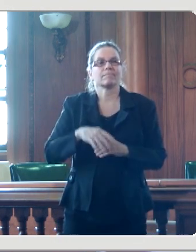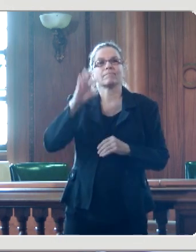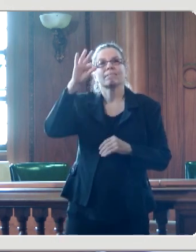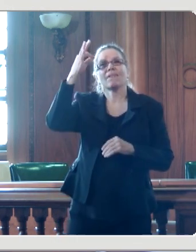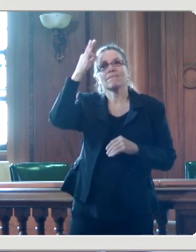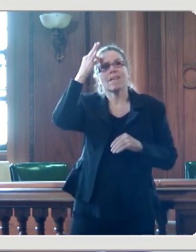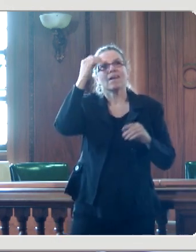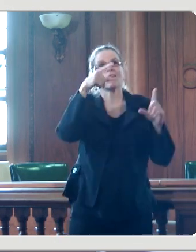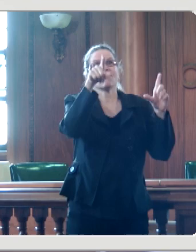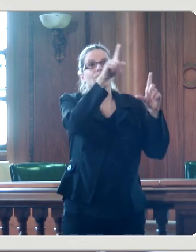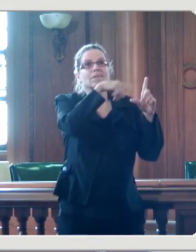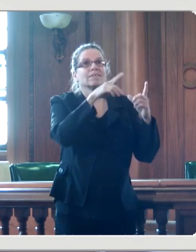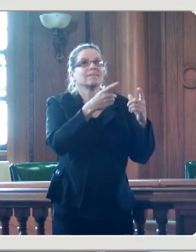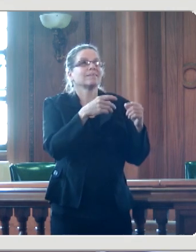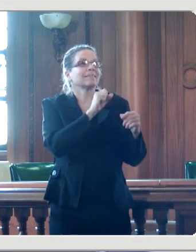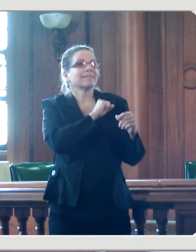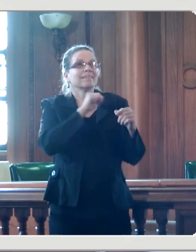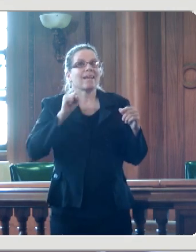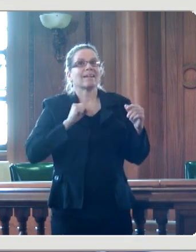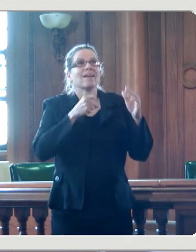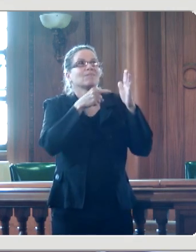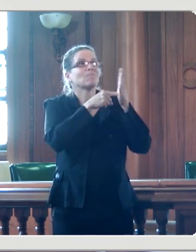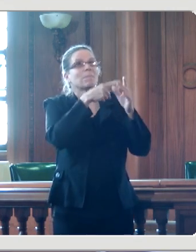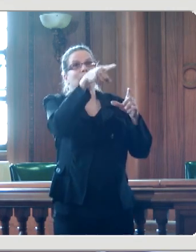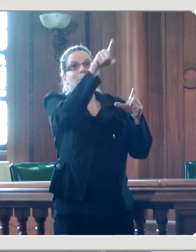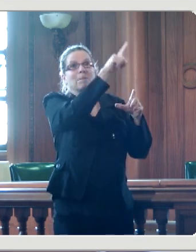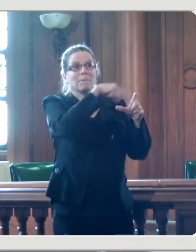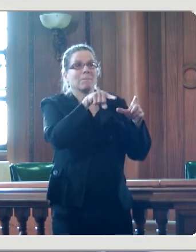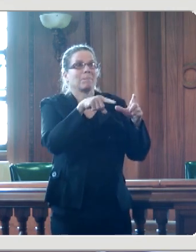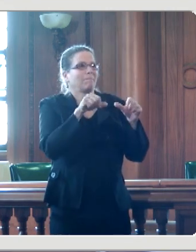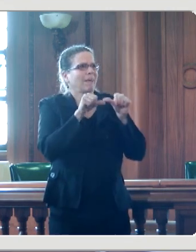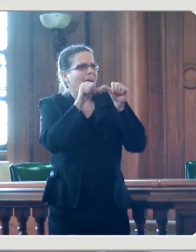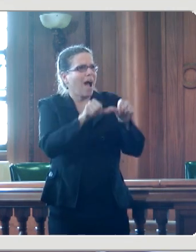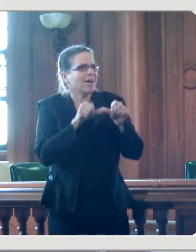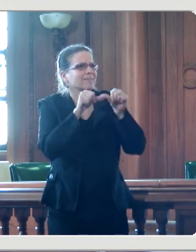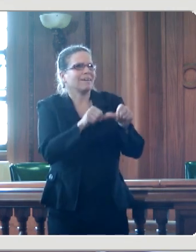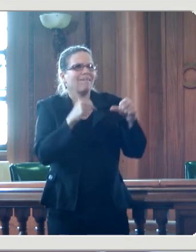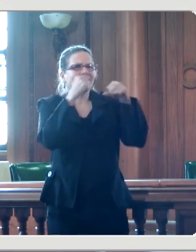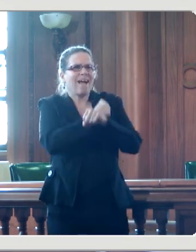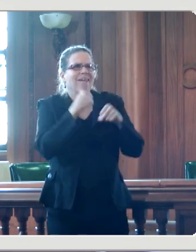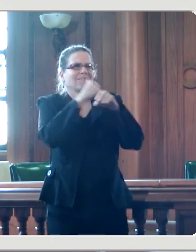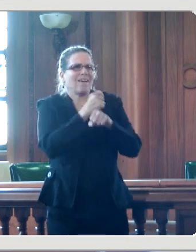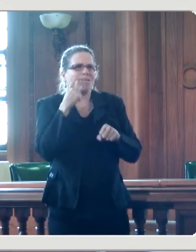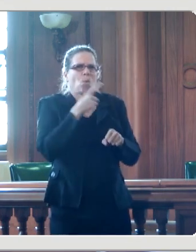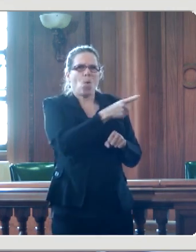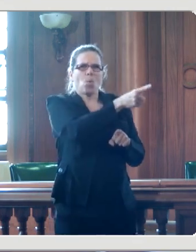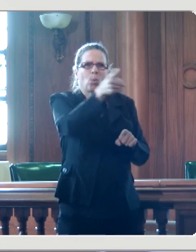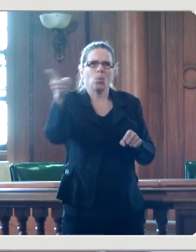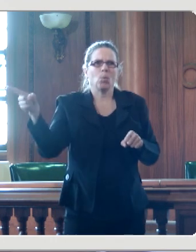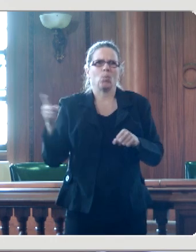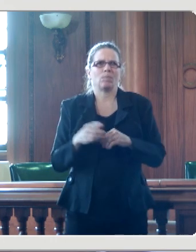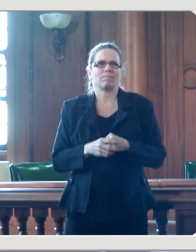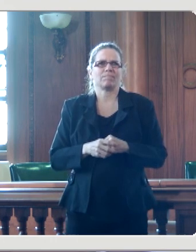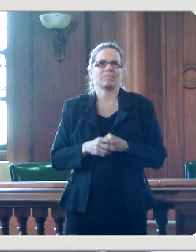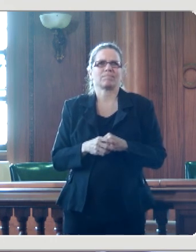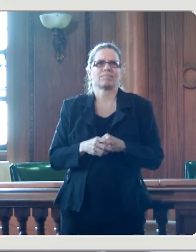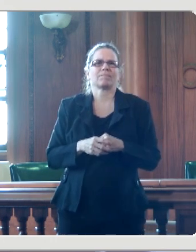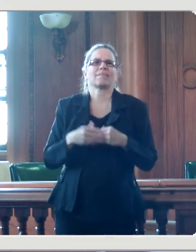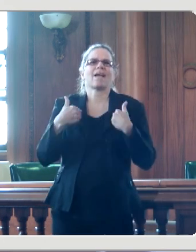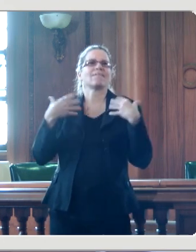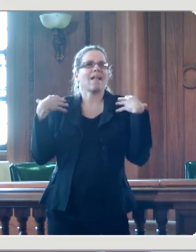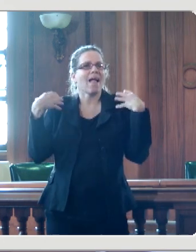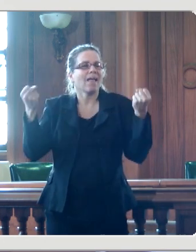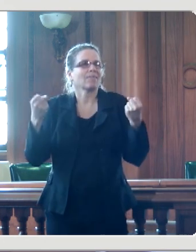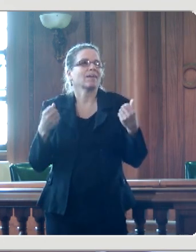continue to fight for you tooth and nail. Happy and healthy New Year, to a